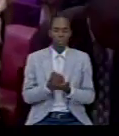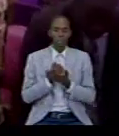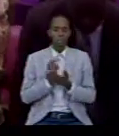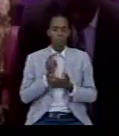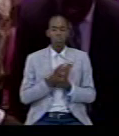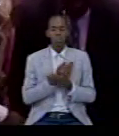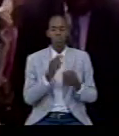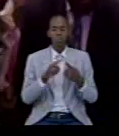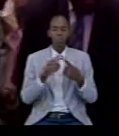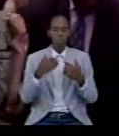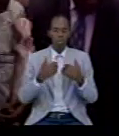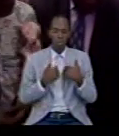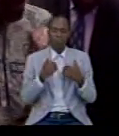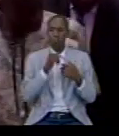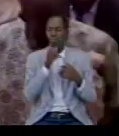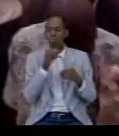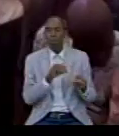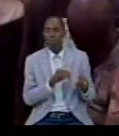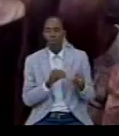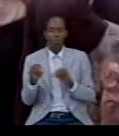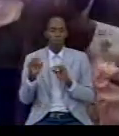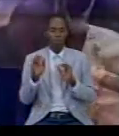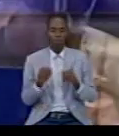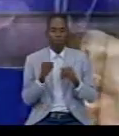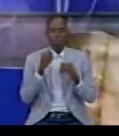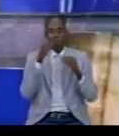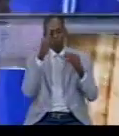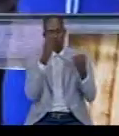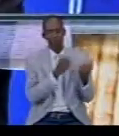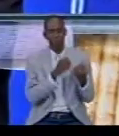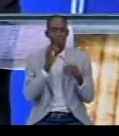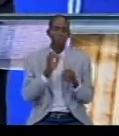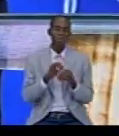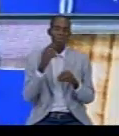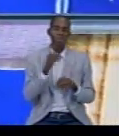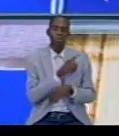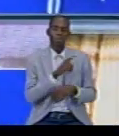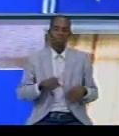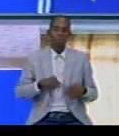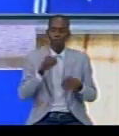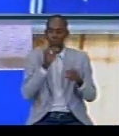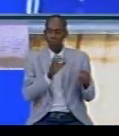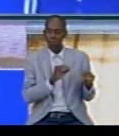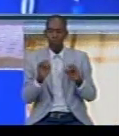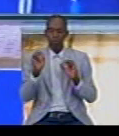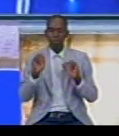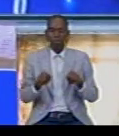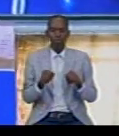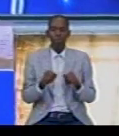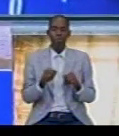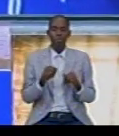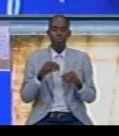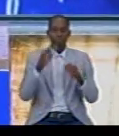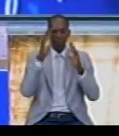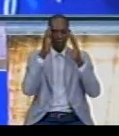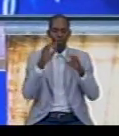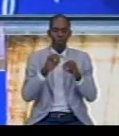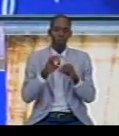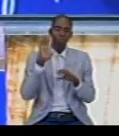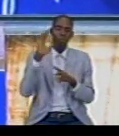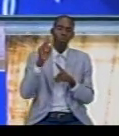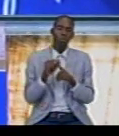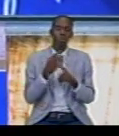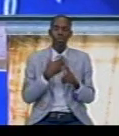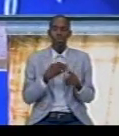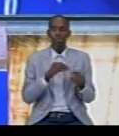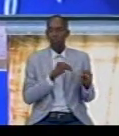have unwavering faith in the word, unwavering focus on the word, as well as